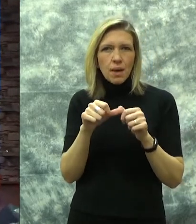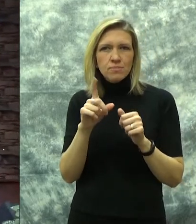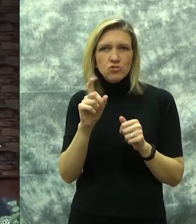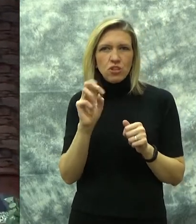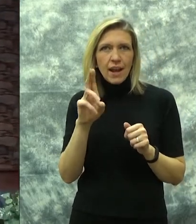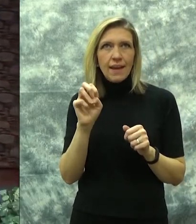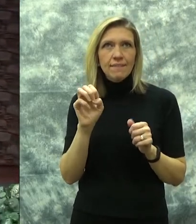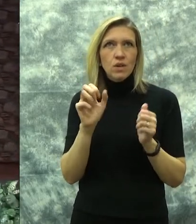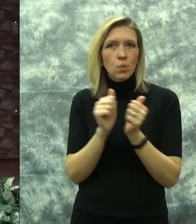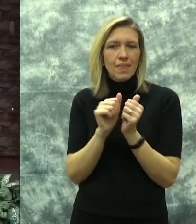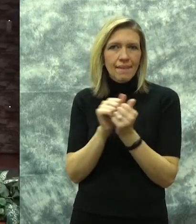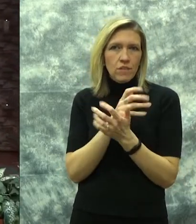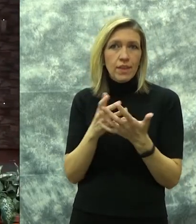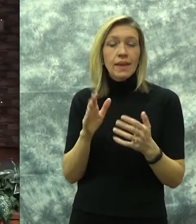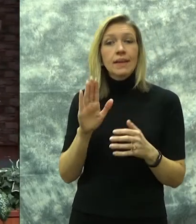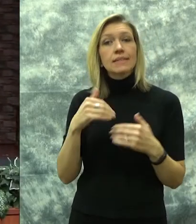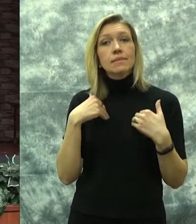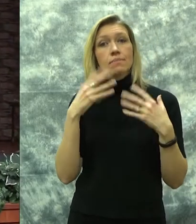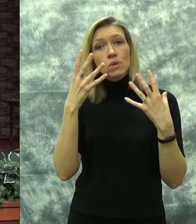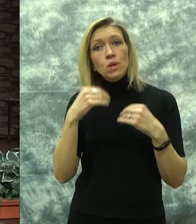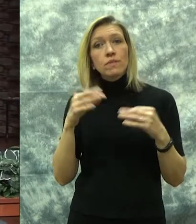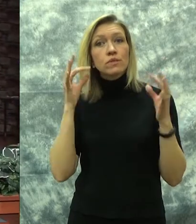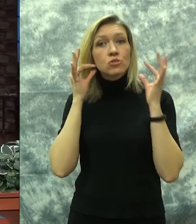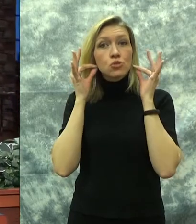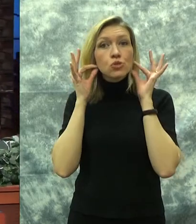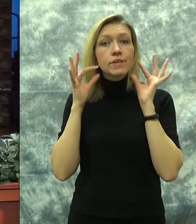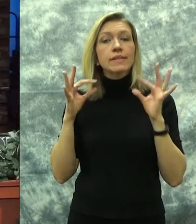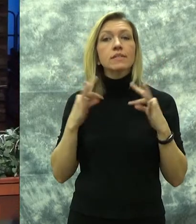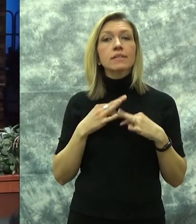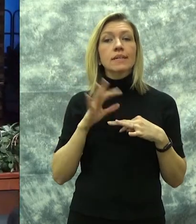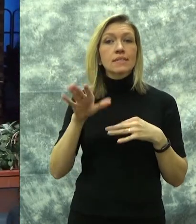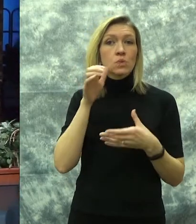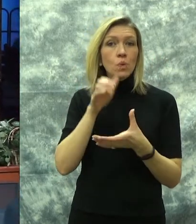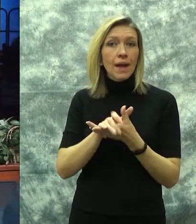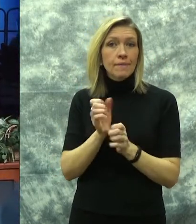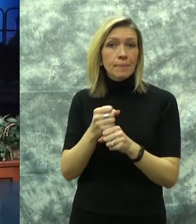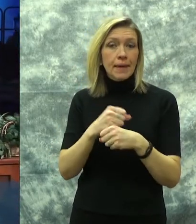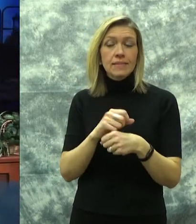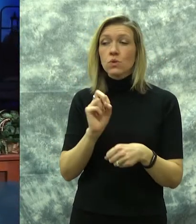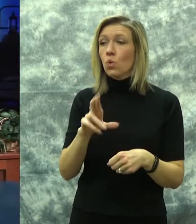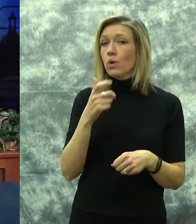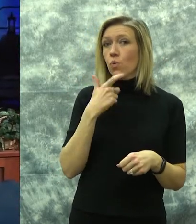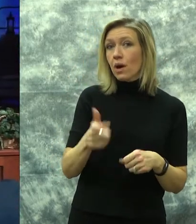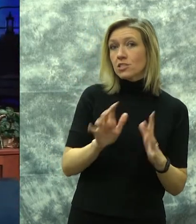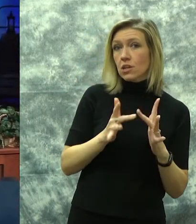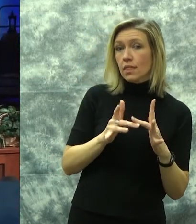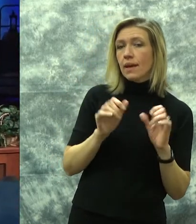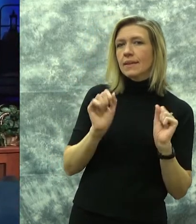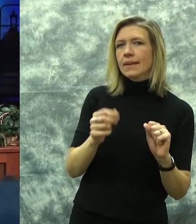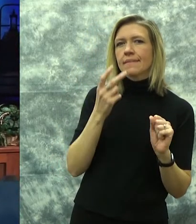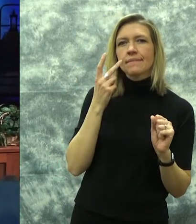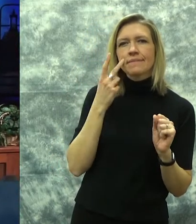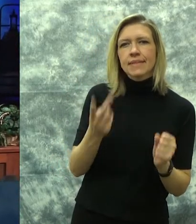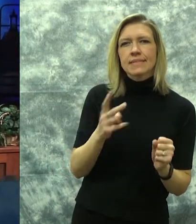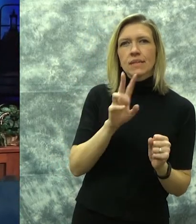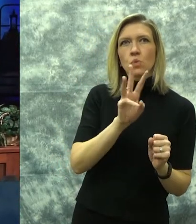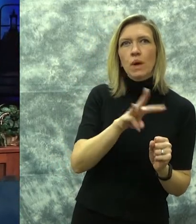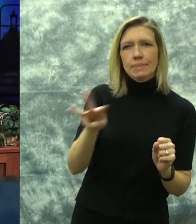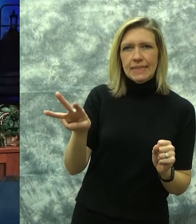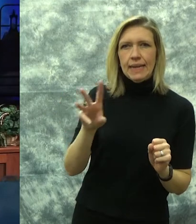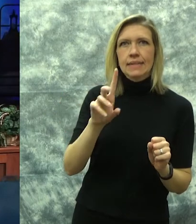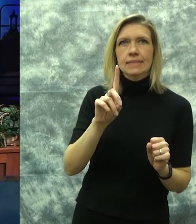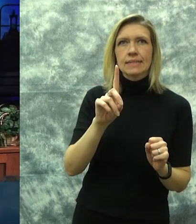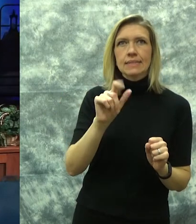wife makes as well. And if you're watching online, danielnahmod.com. Give yourself the gift of some positive music to start your new year.